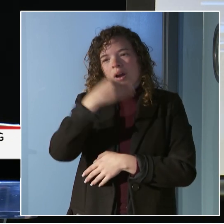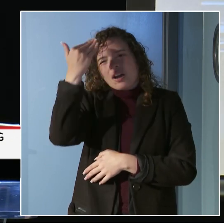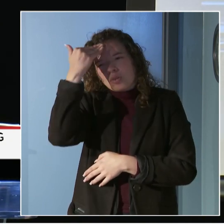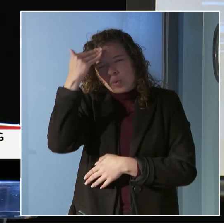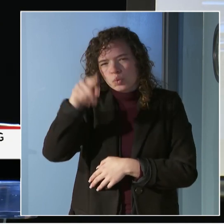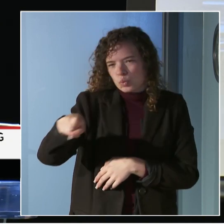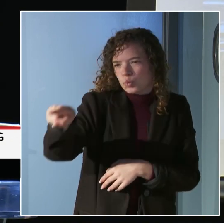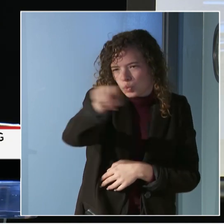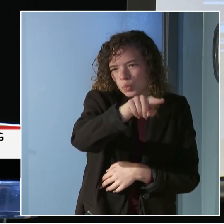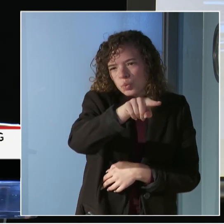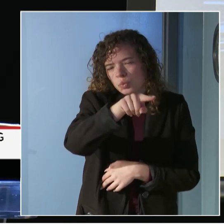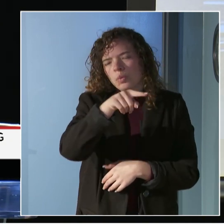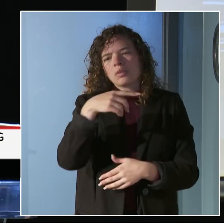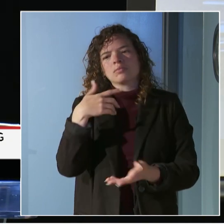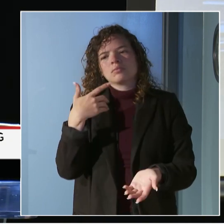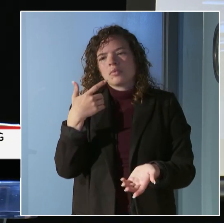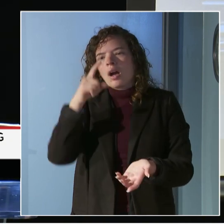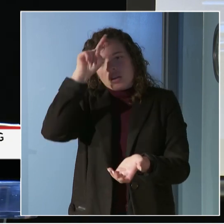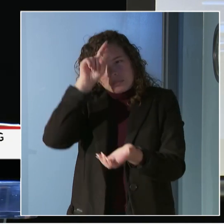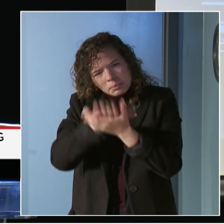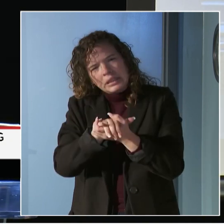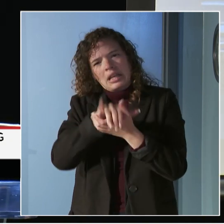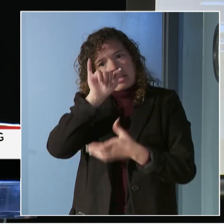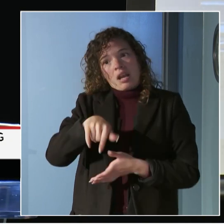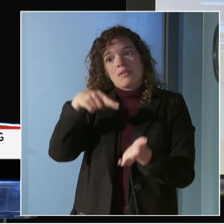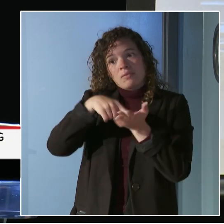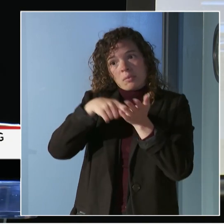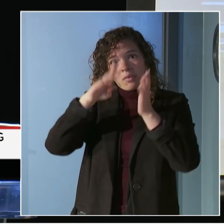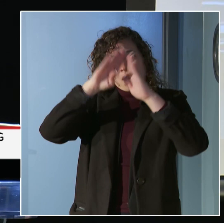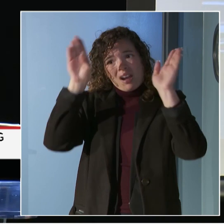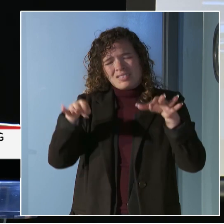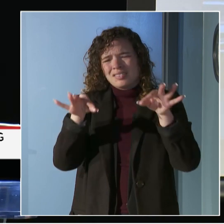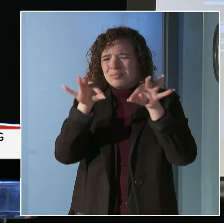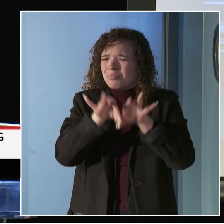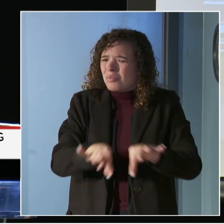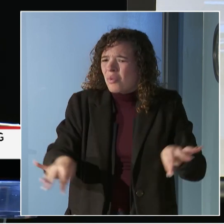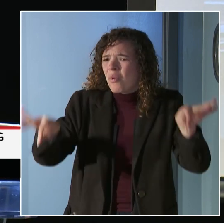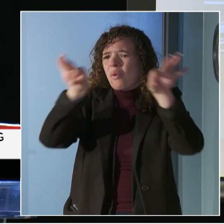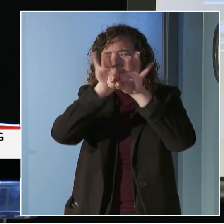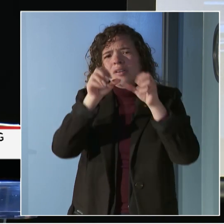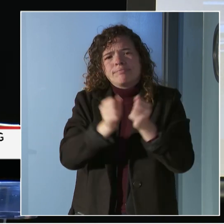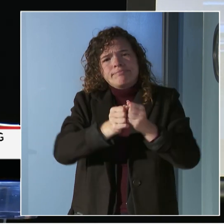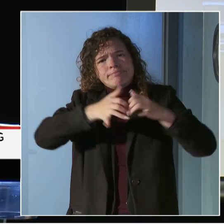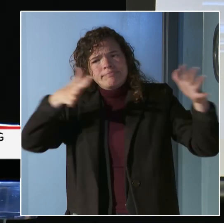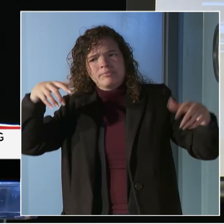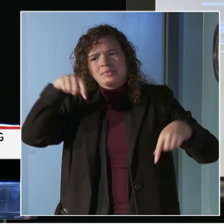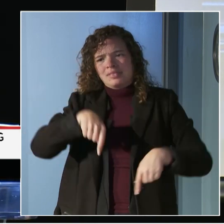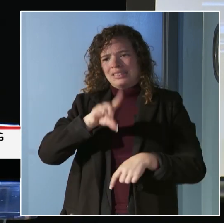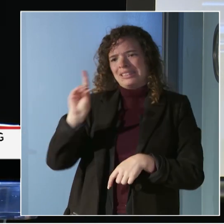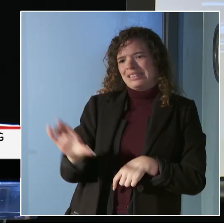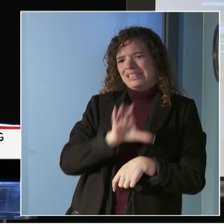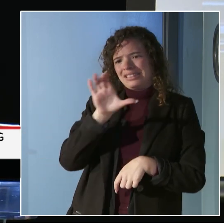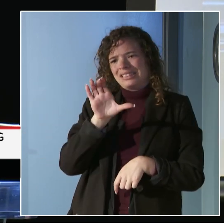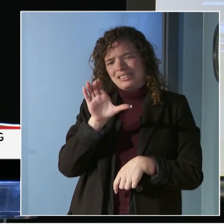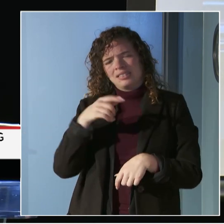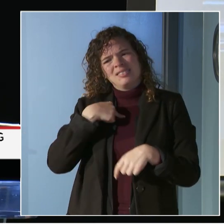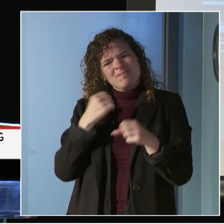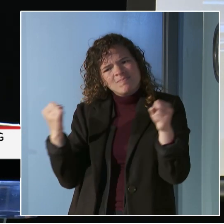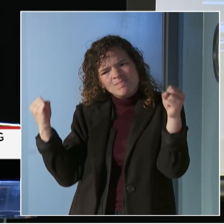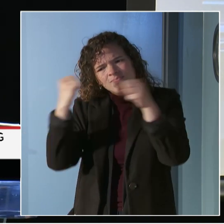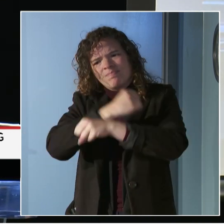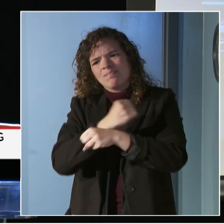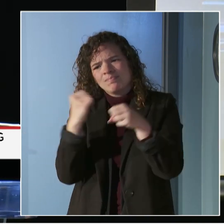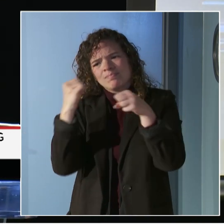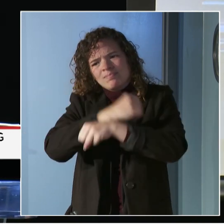affordable housing are vital to our city's growth. And I have fought and continue to fight to create affordable housing here in the district and